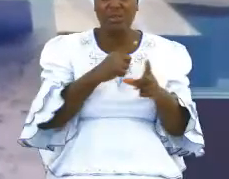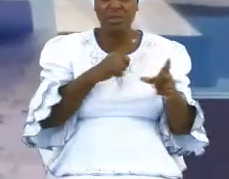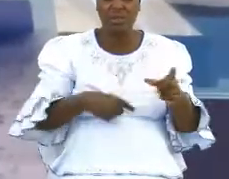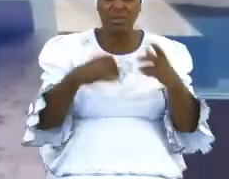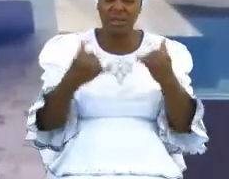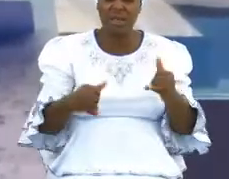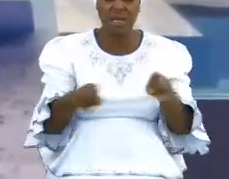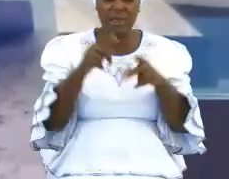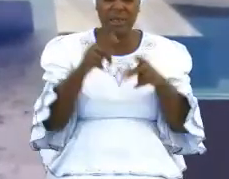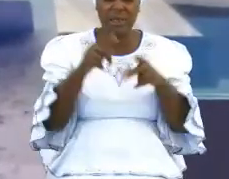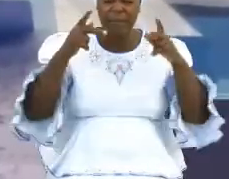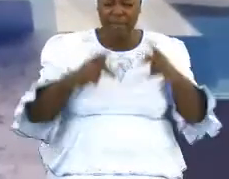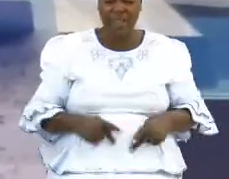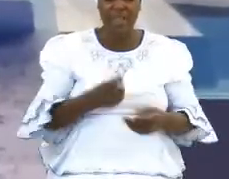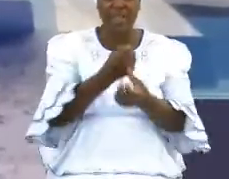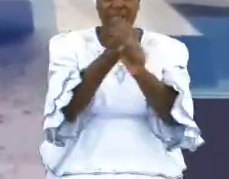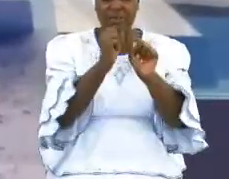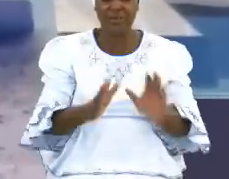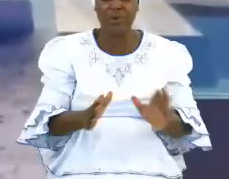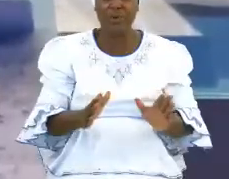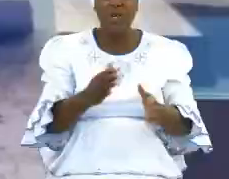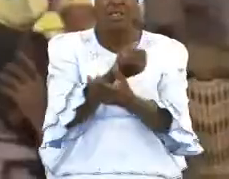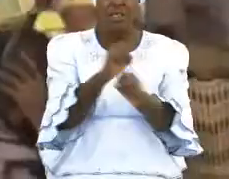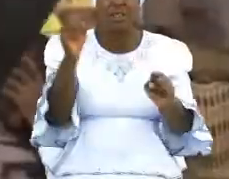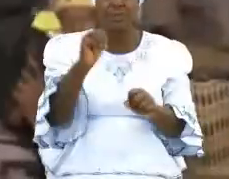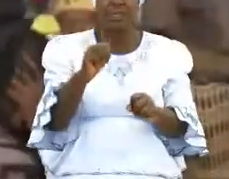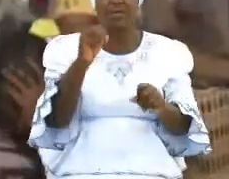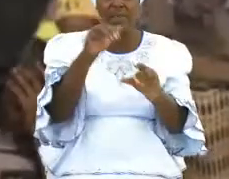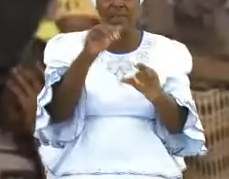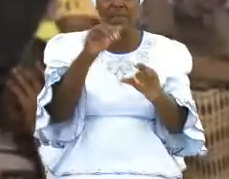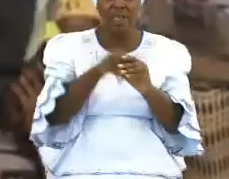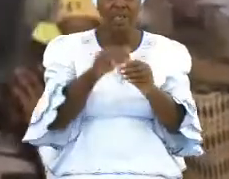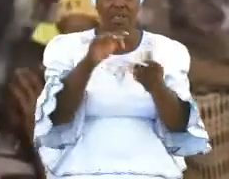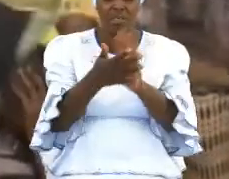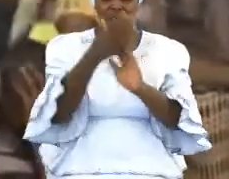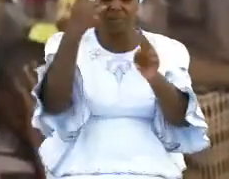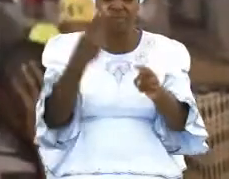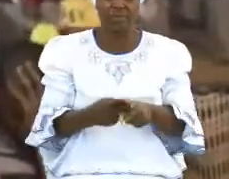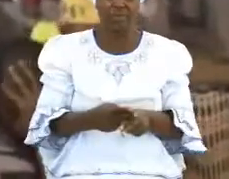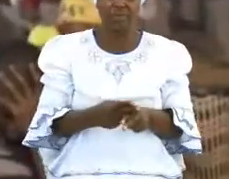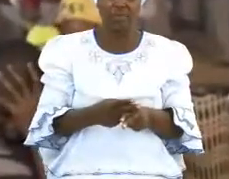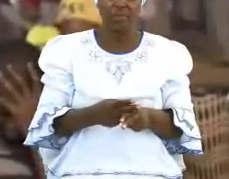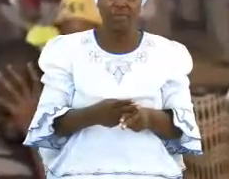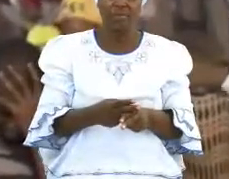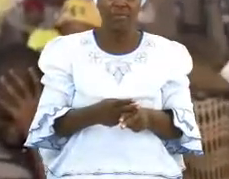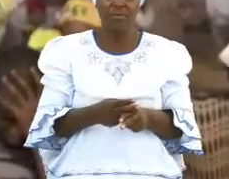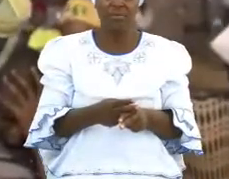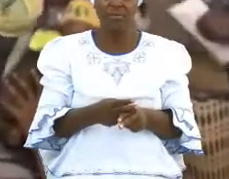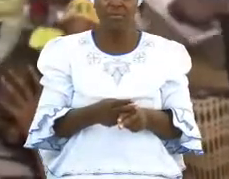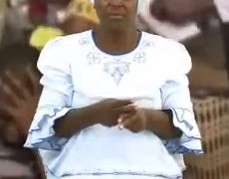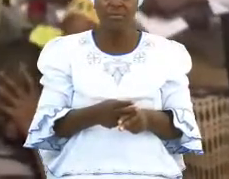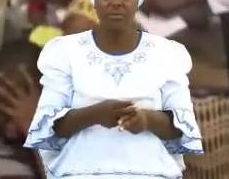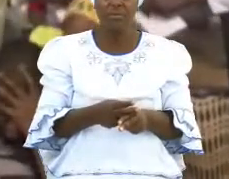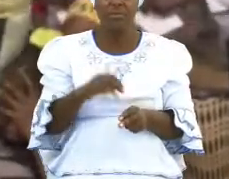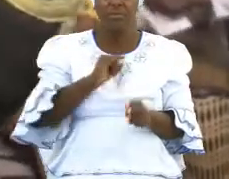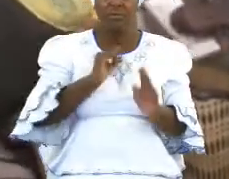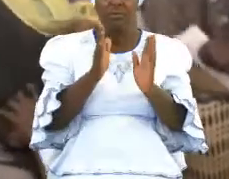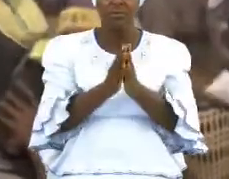personal Savior, save them in Jesus' name. I pray, Lord,